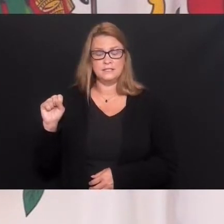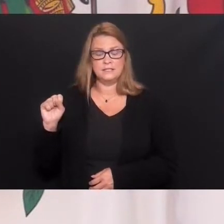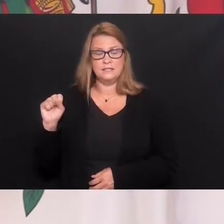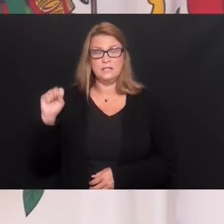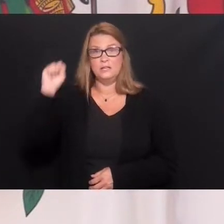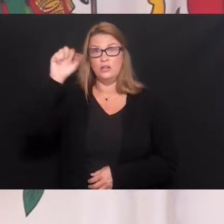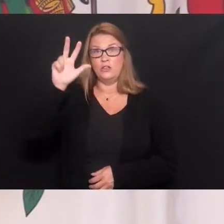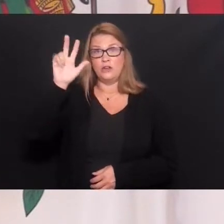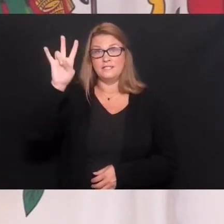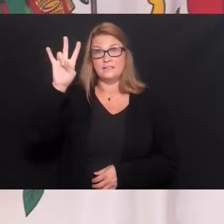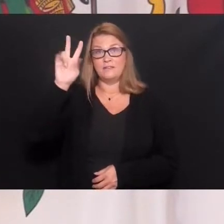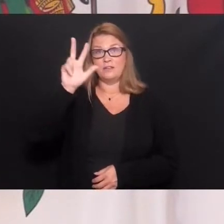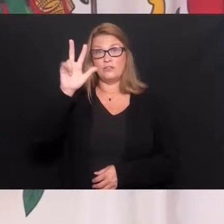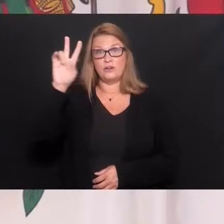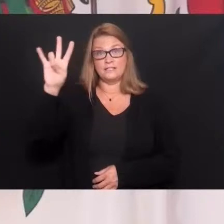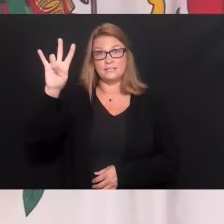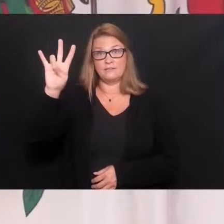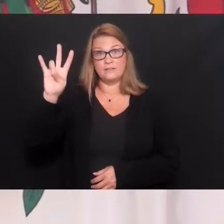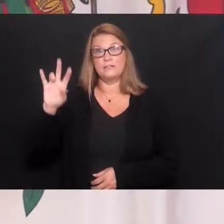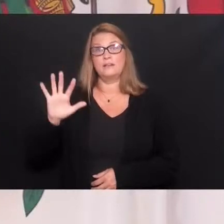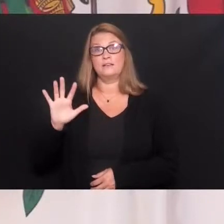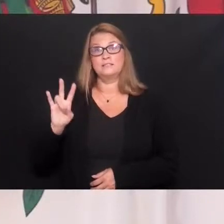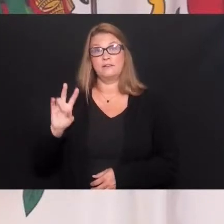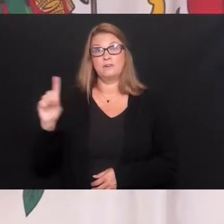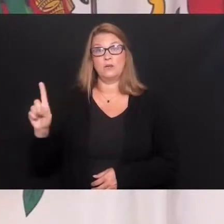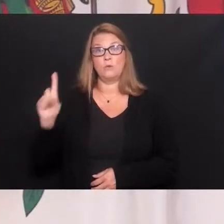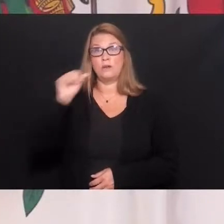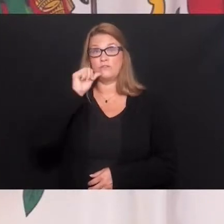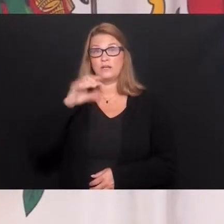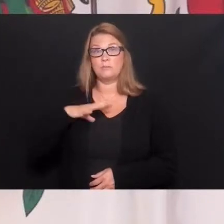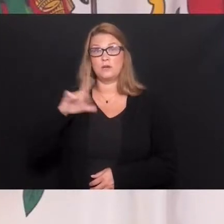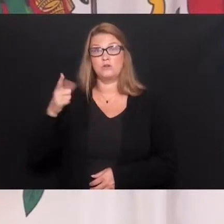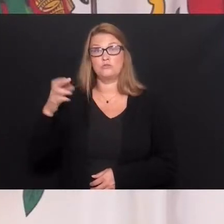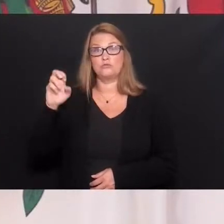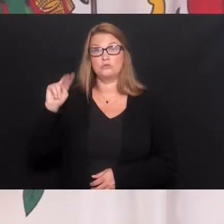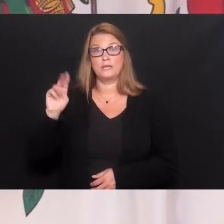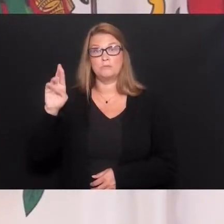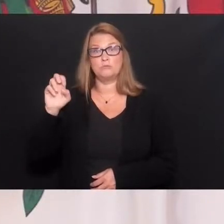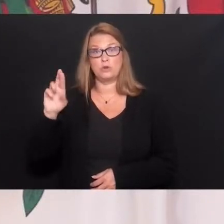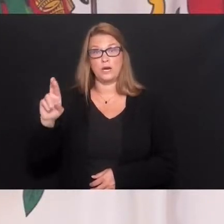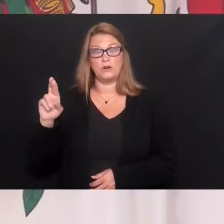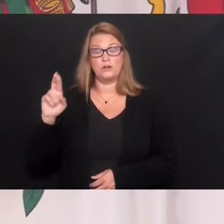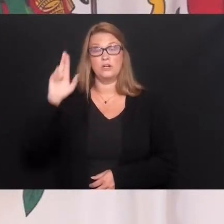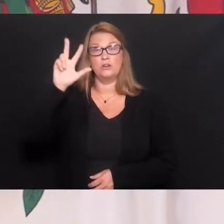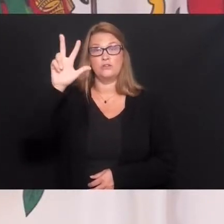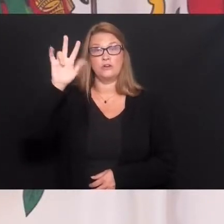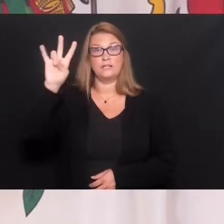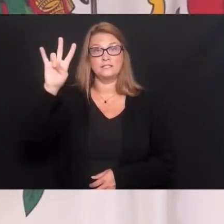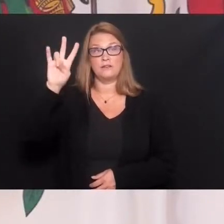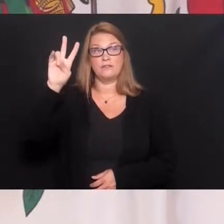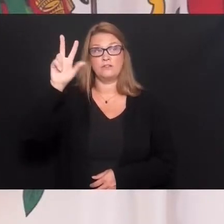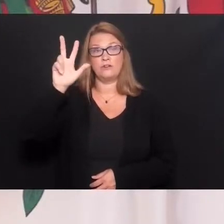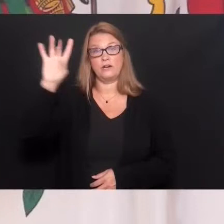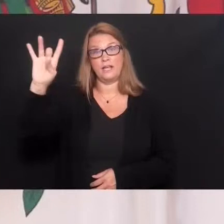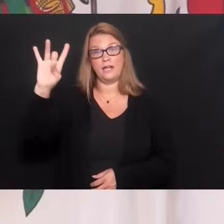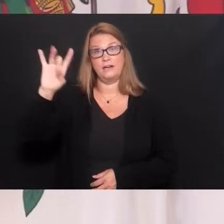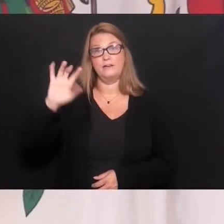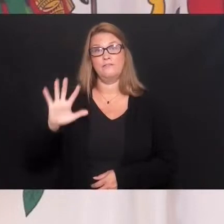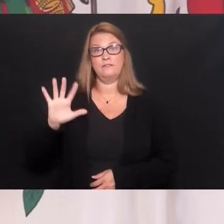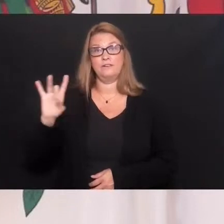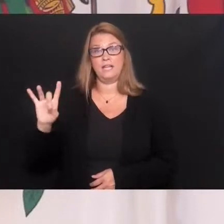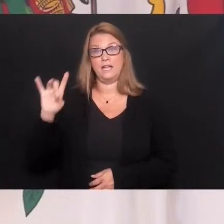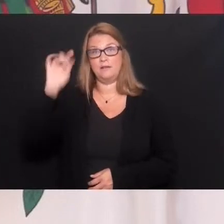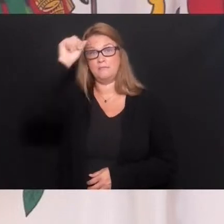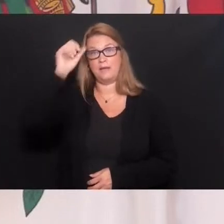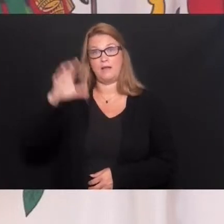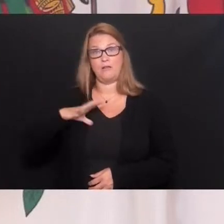The 3,737th death, a 71-year-old female from Greenbrier County. The 3,738th death, a 58-year-old